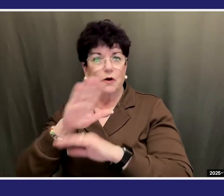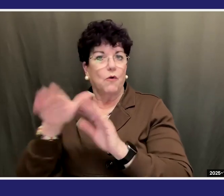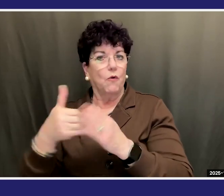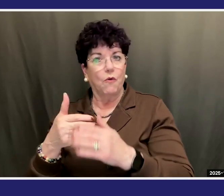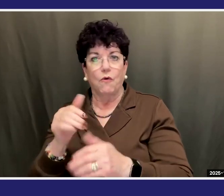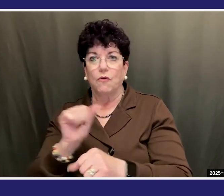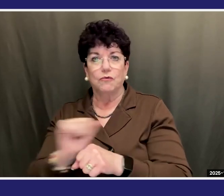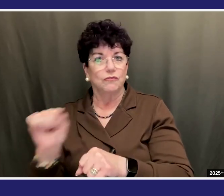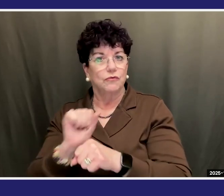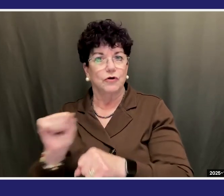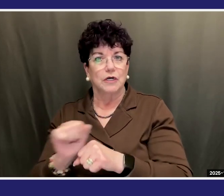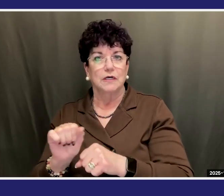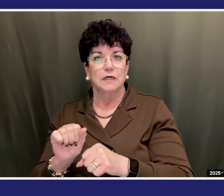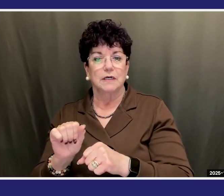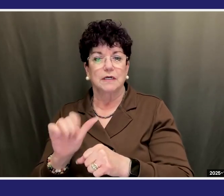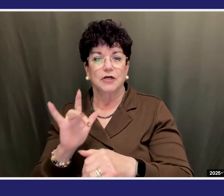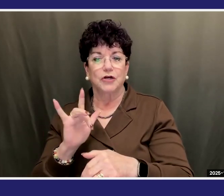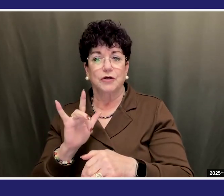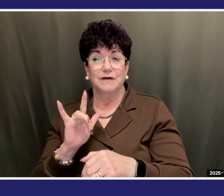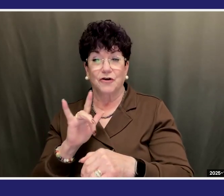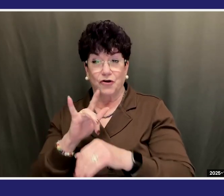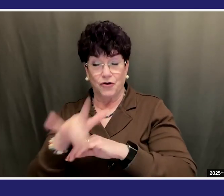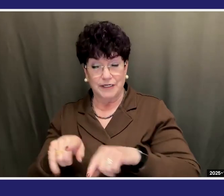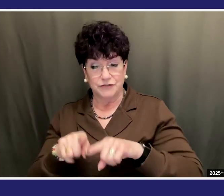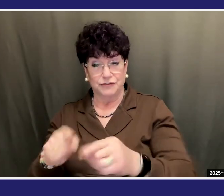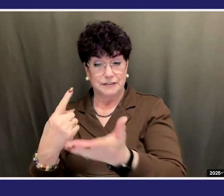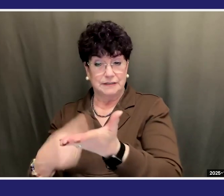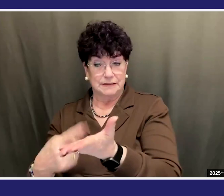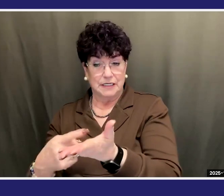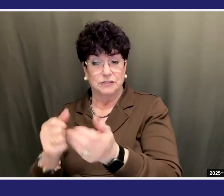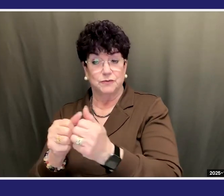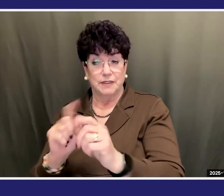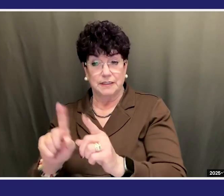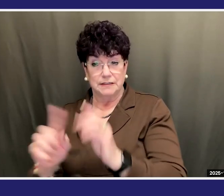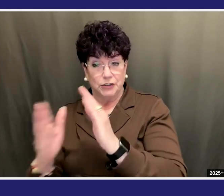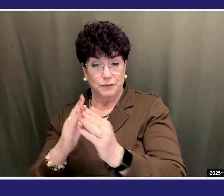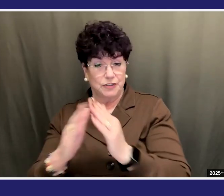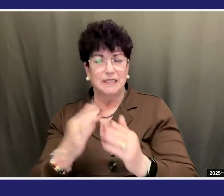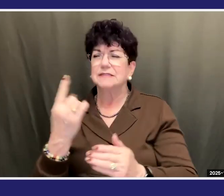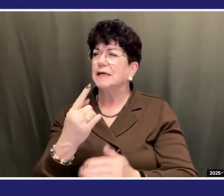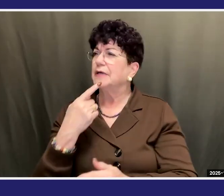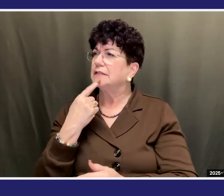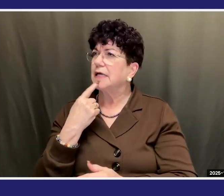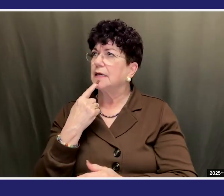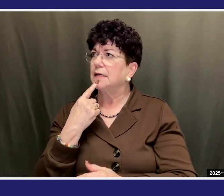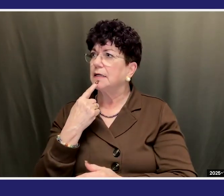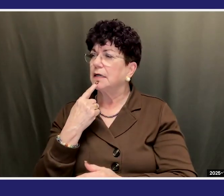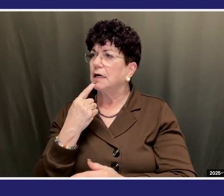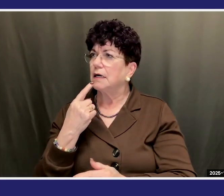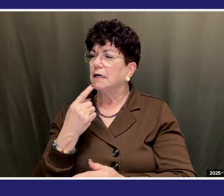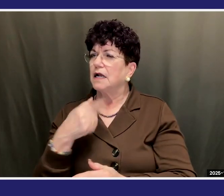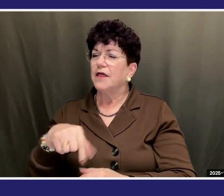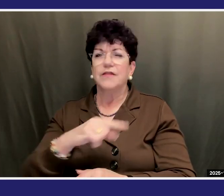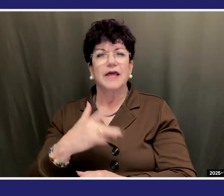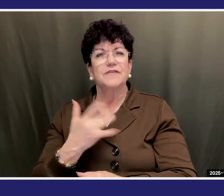effort, is early on in our conversations with community, someone had mentioned that they